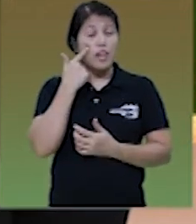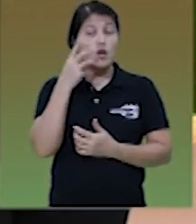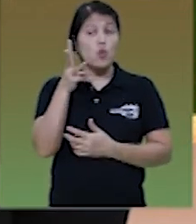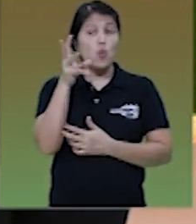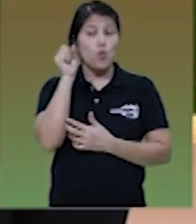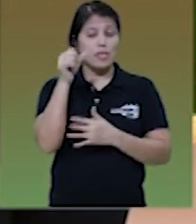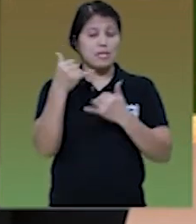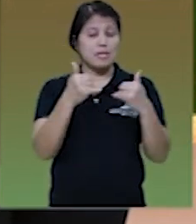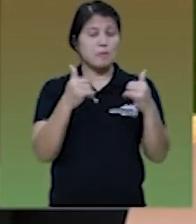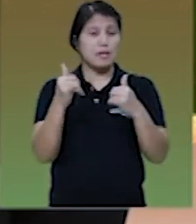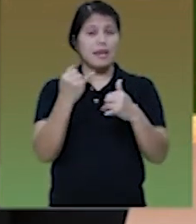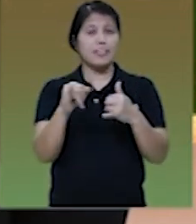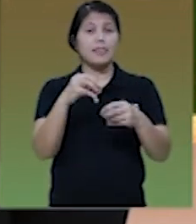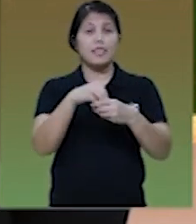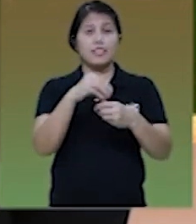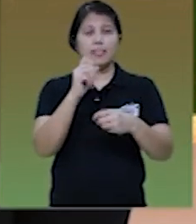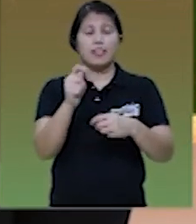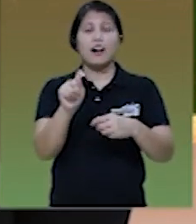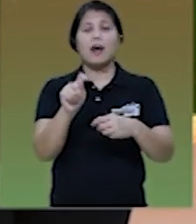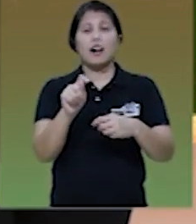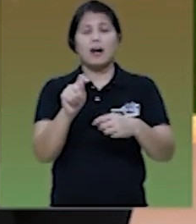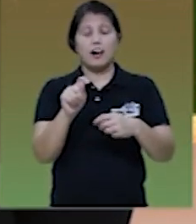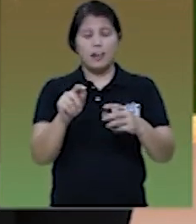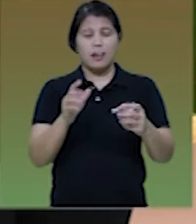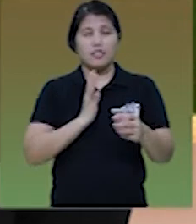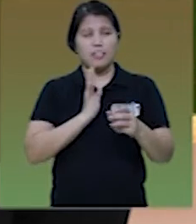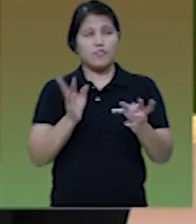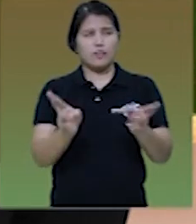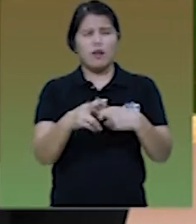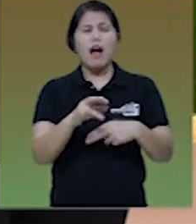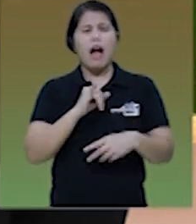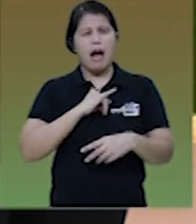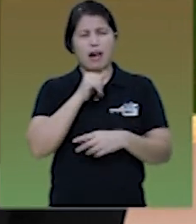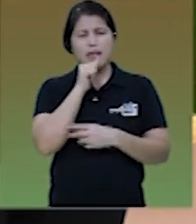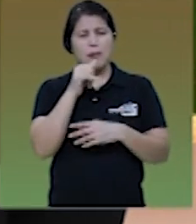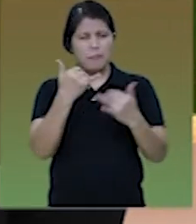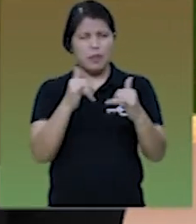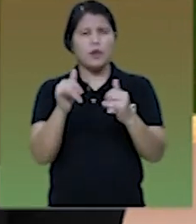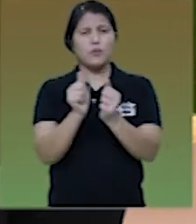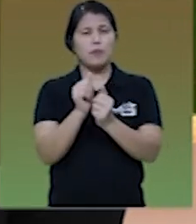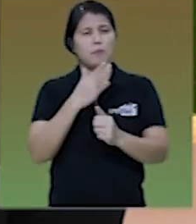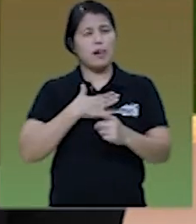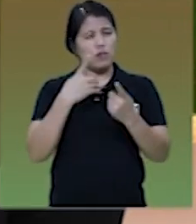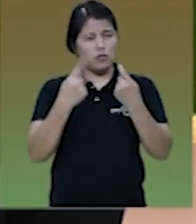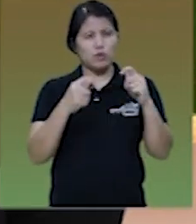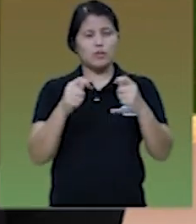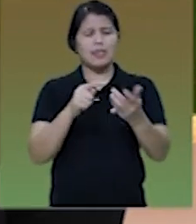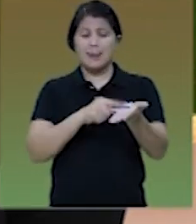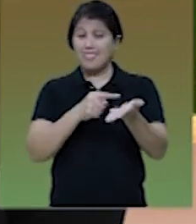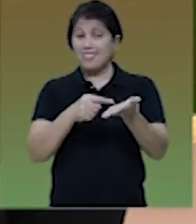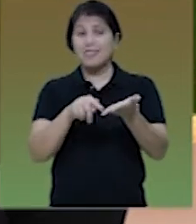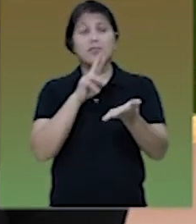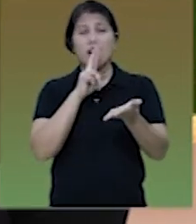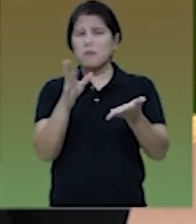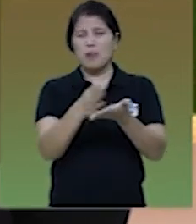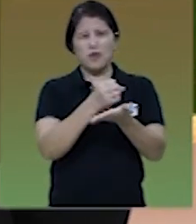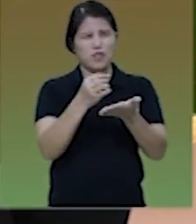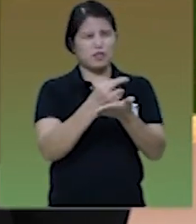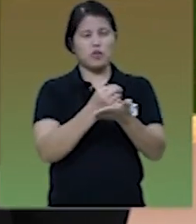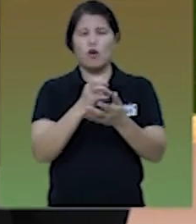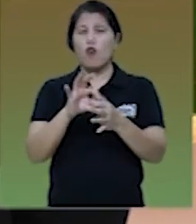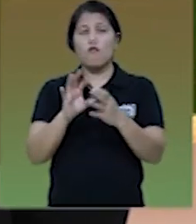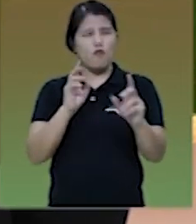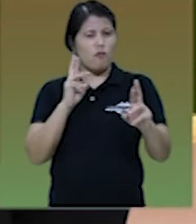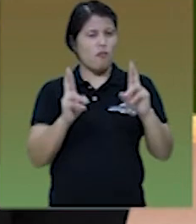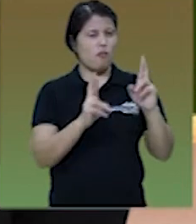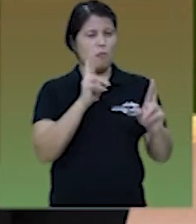Greg was playing in the living room. I am playing with my toys. These are my collection